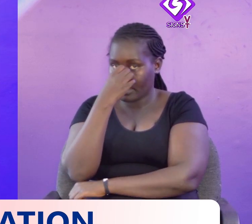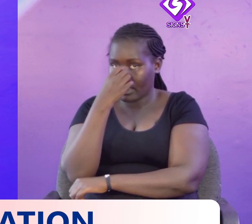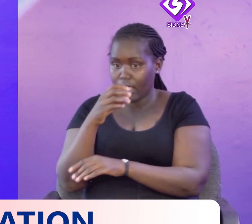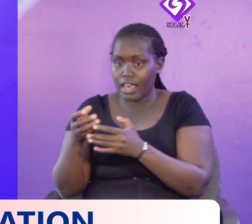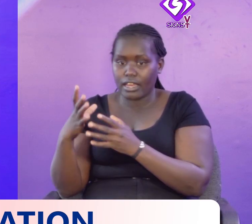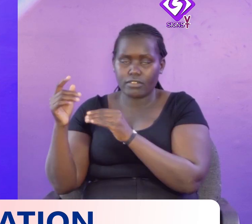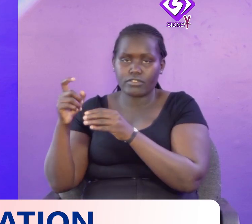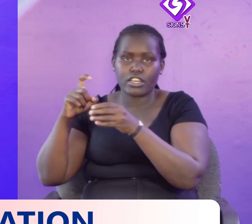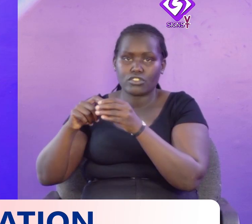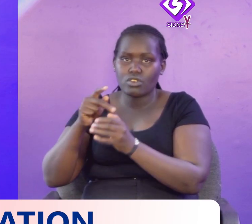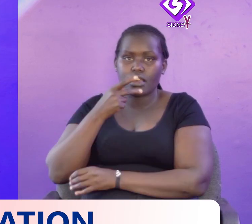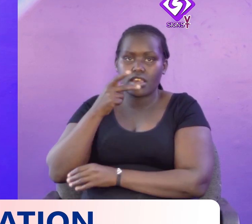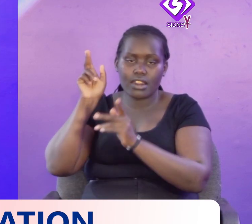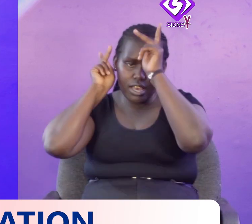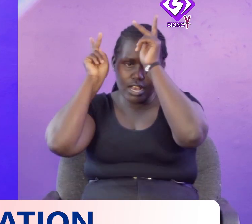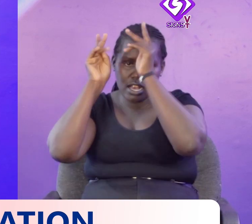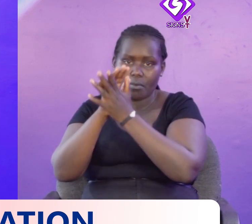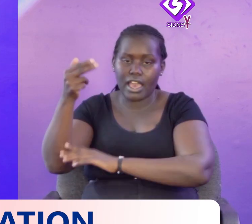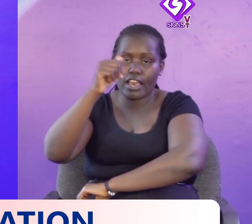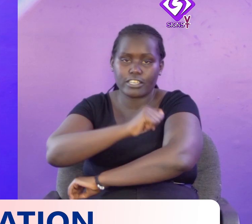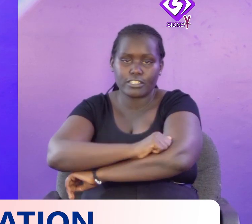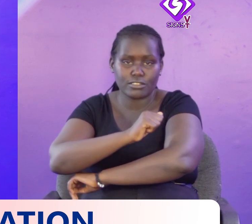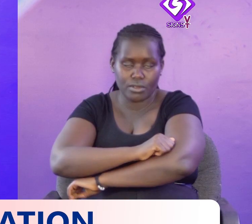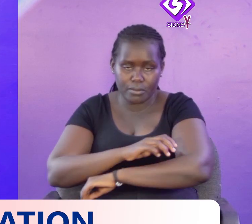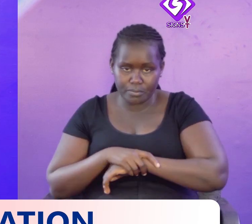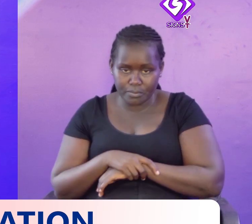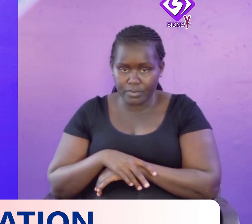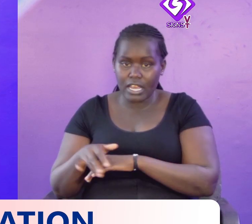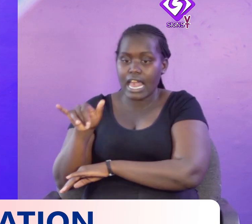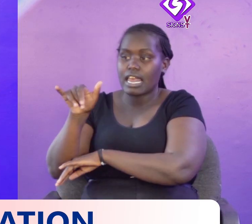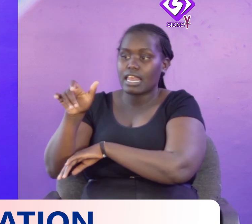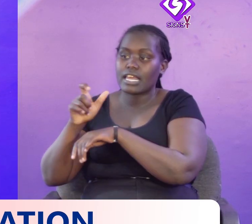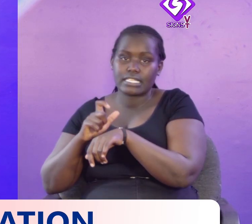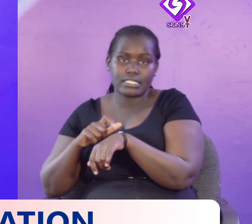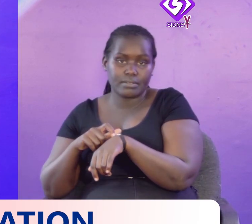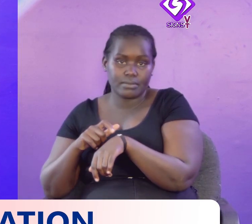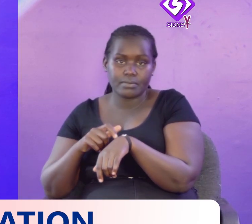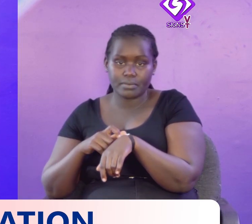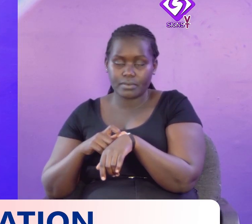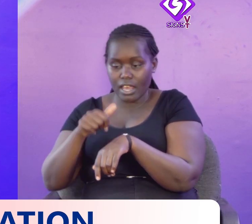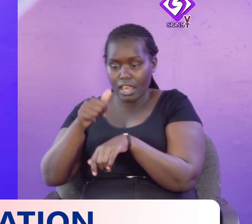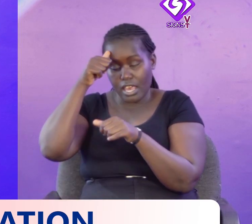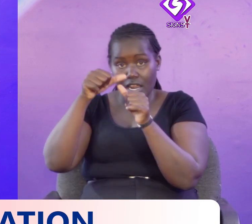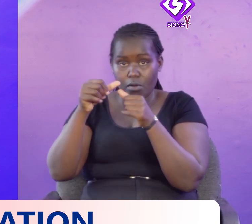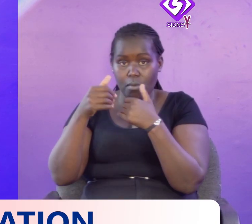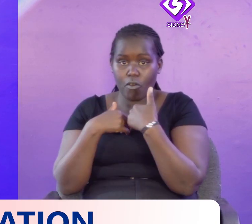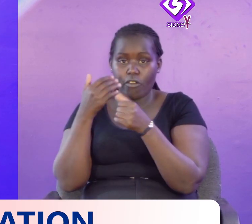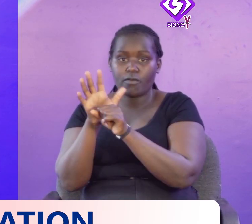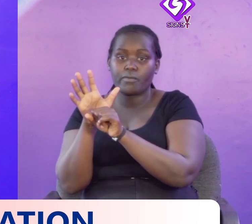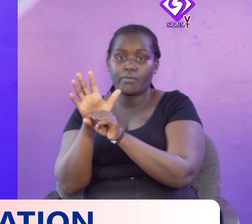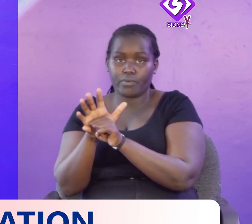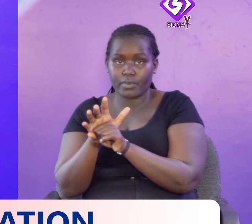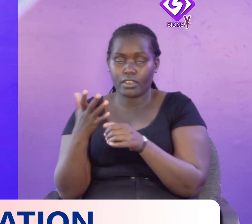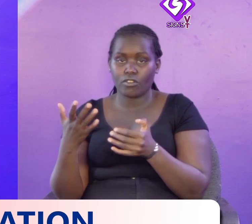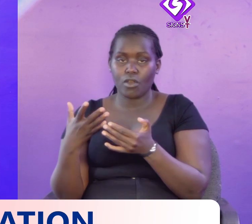High School, but I was in Cabernet High School. So that time, I remember there was a lot of